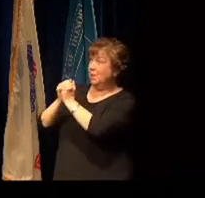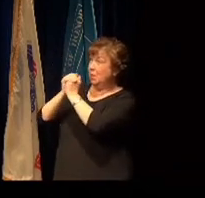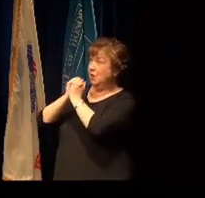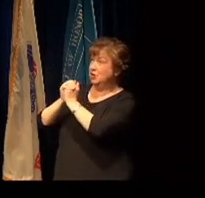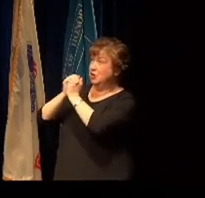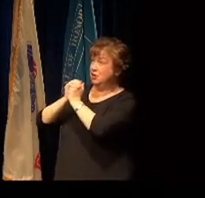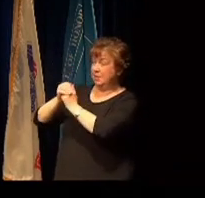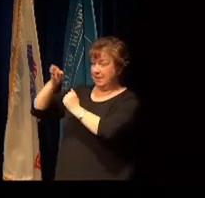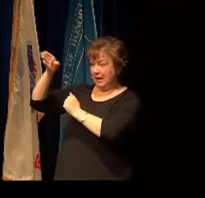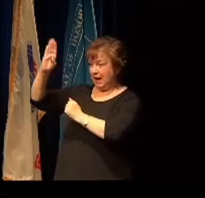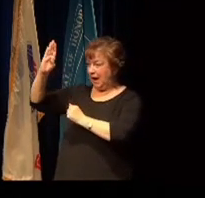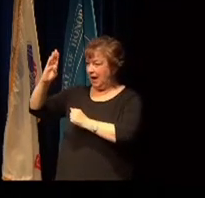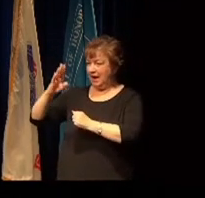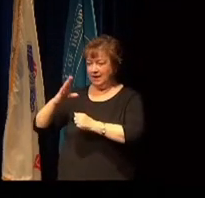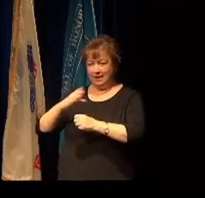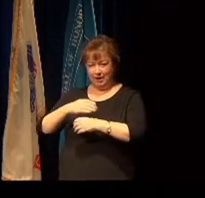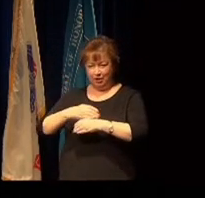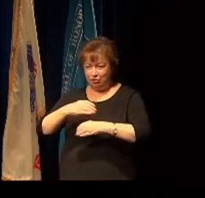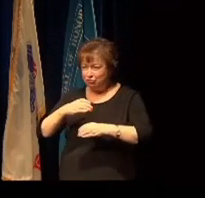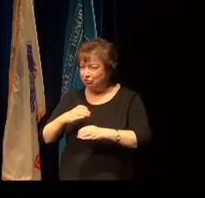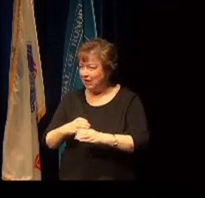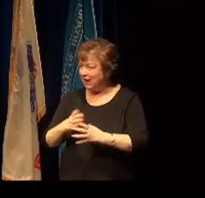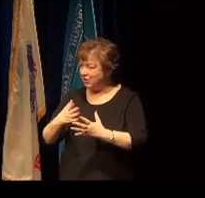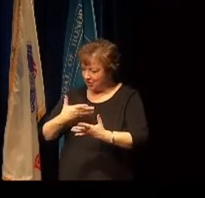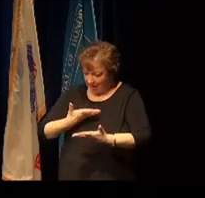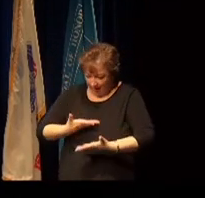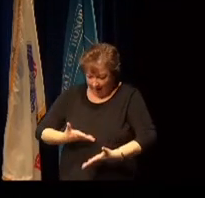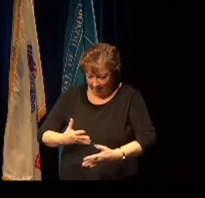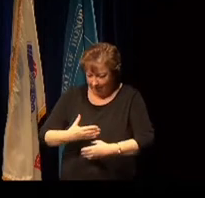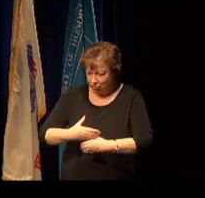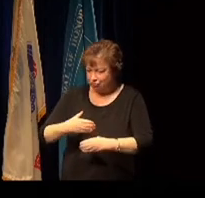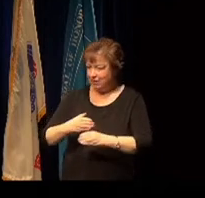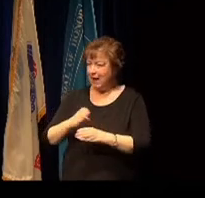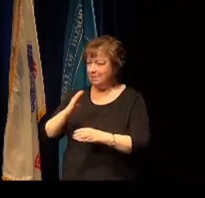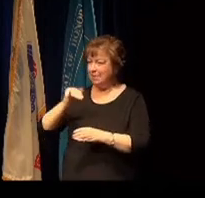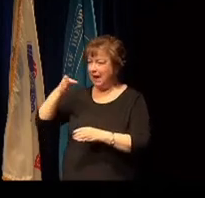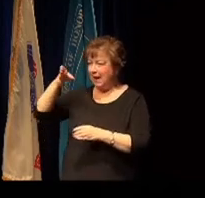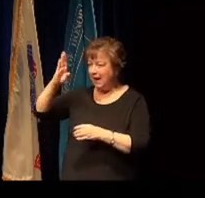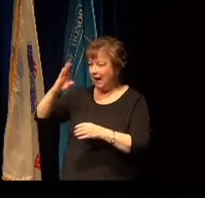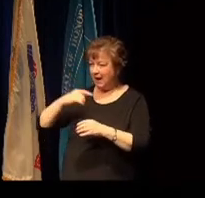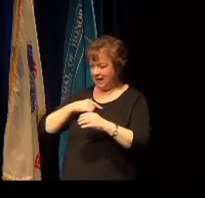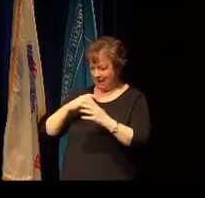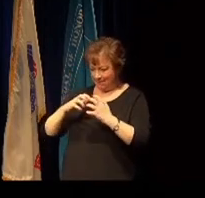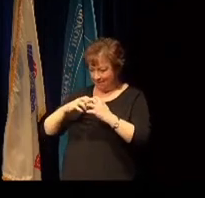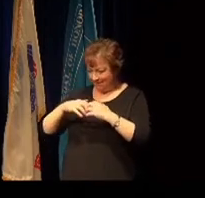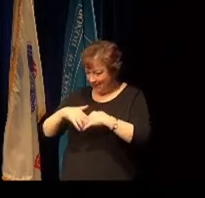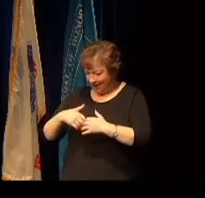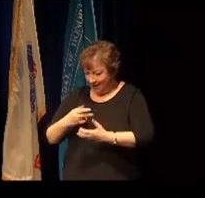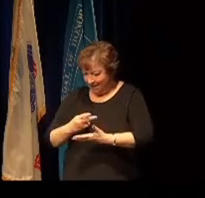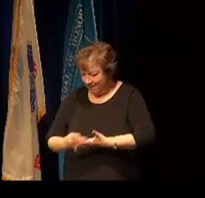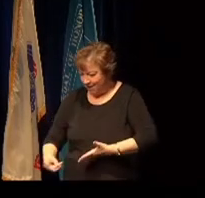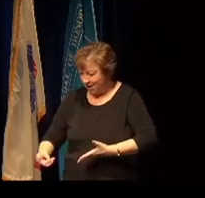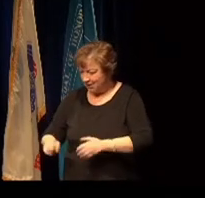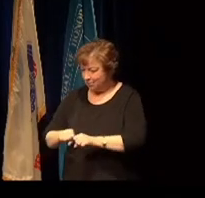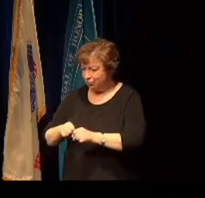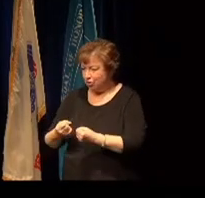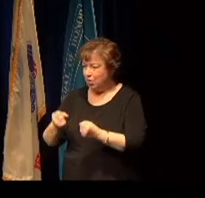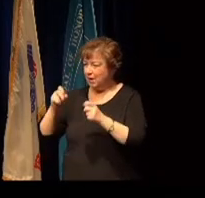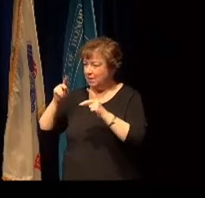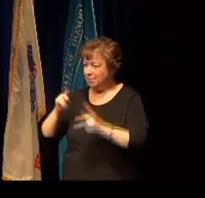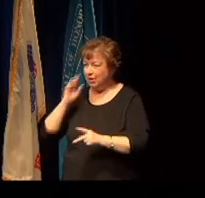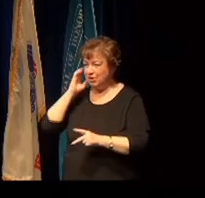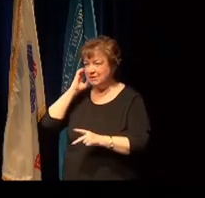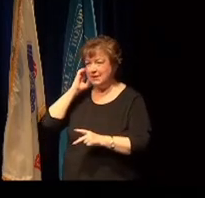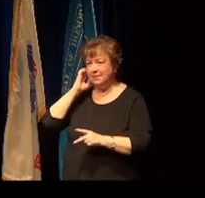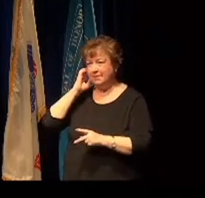God. Creation. I've been created by God. I am a fallen, broken individual. I am a sinner saved by